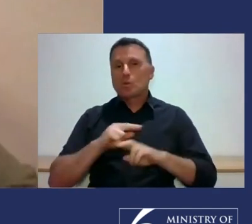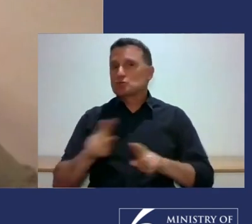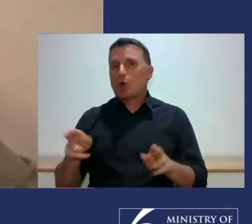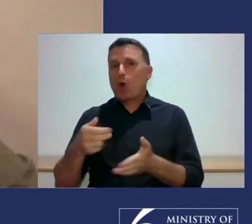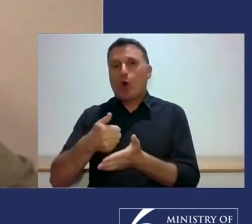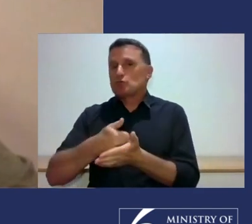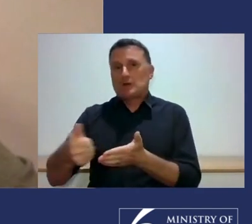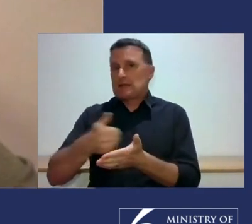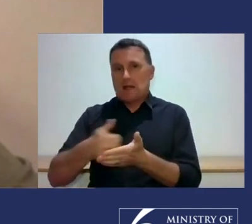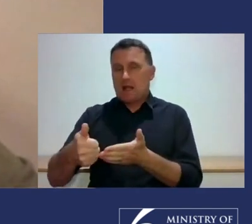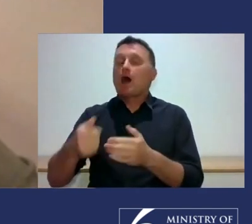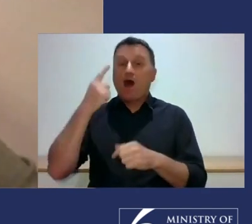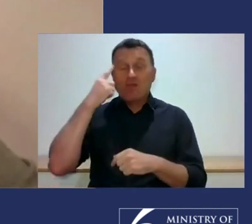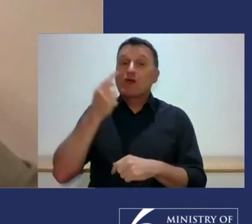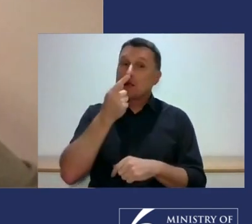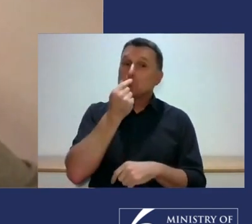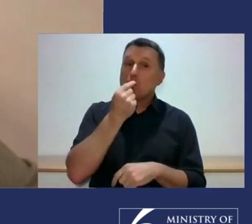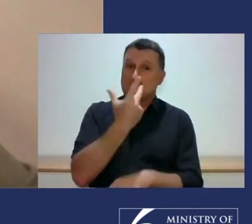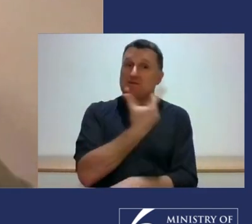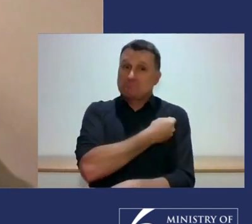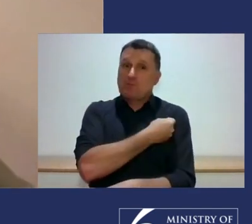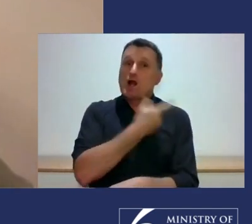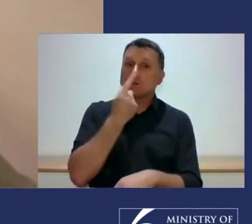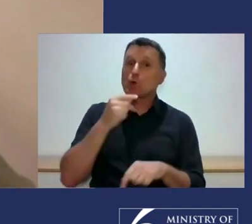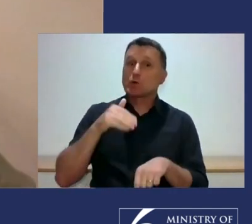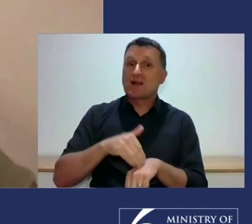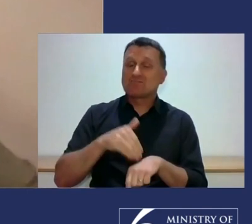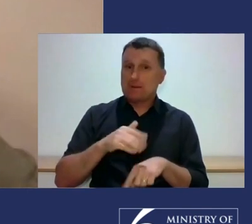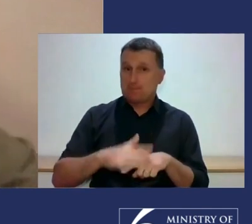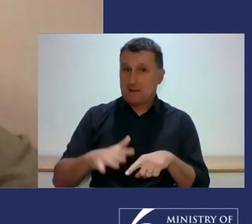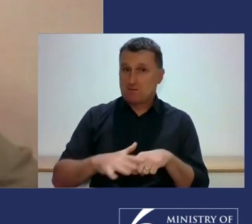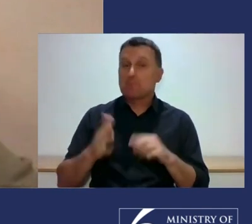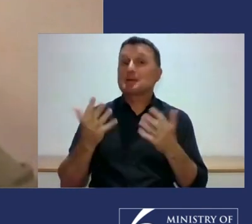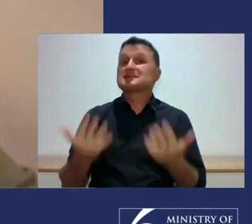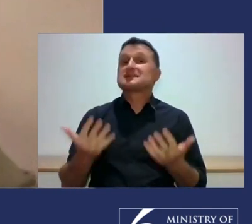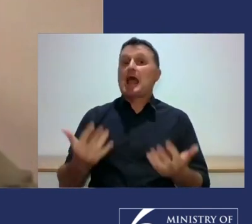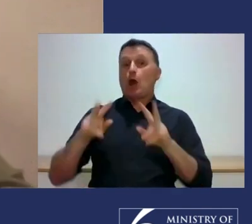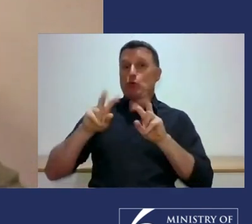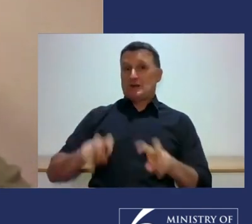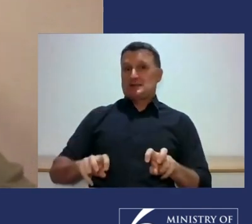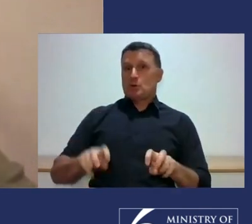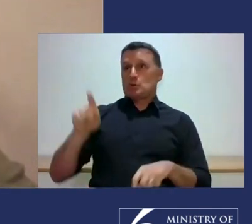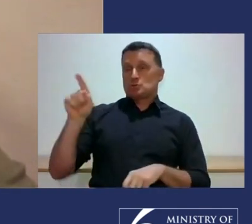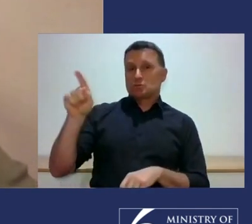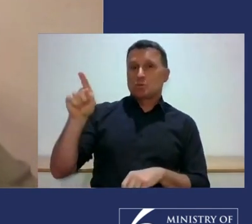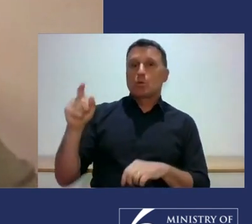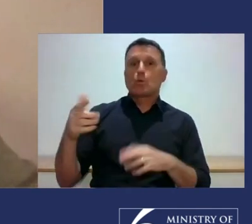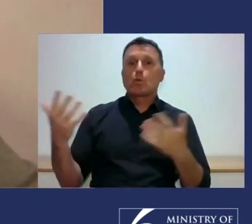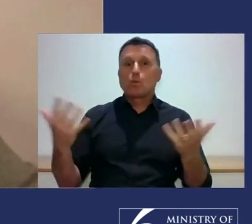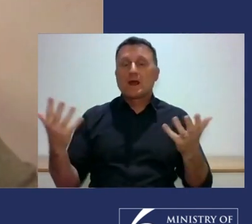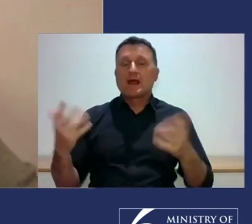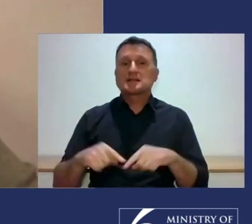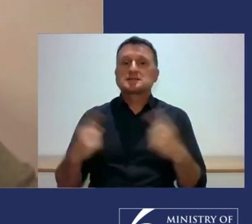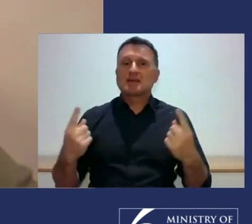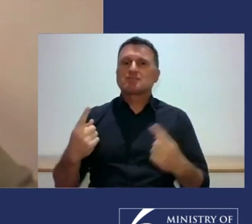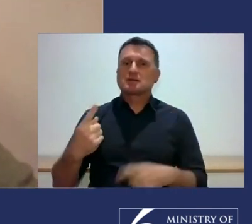of the jab on their menstrual cycle. That is currently being researched in a much better way through a couple different registries in